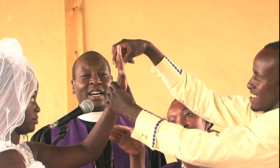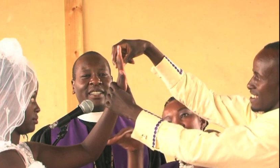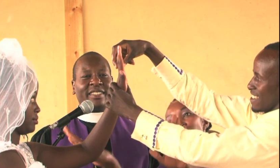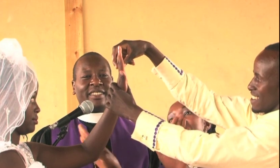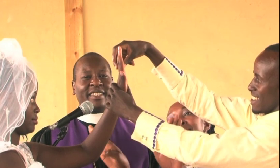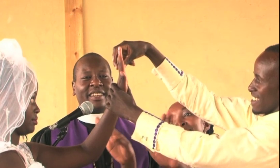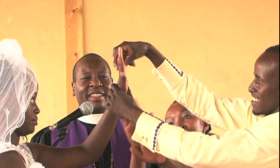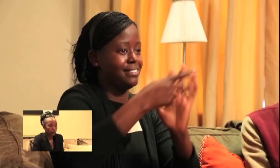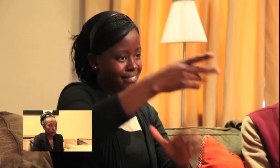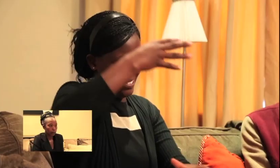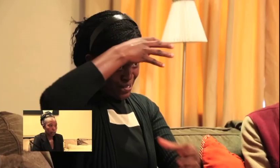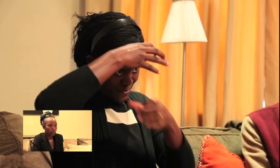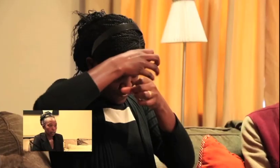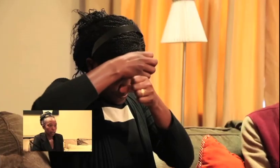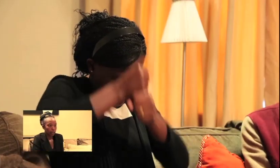vows,